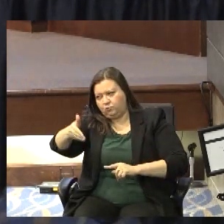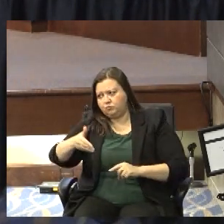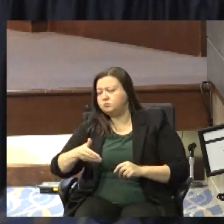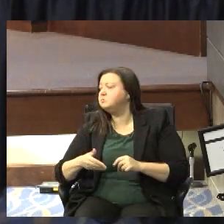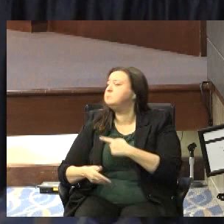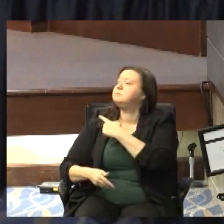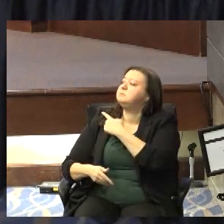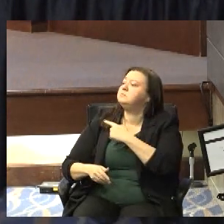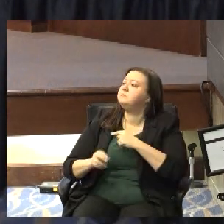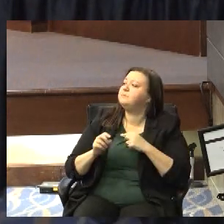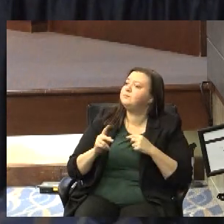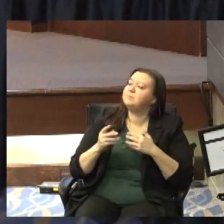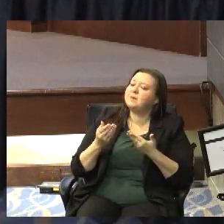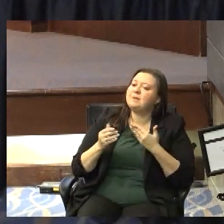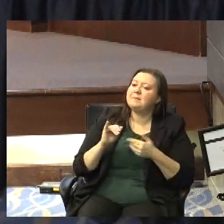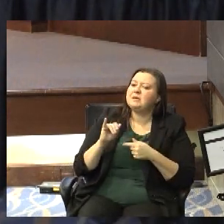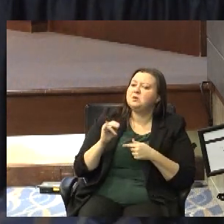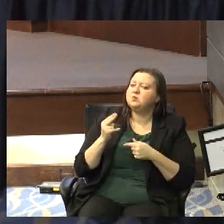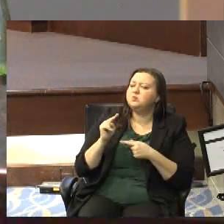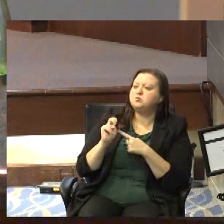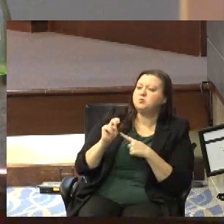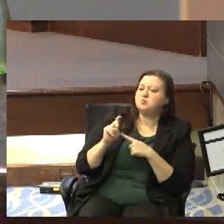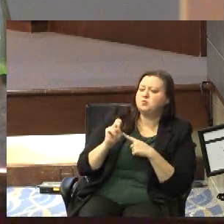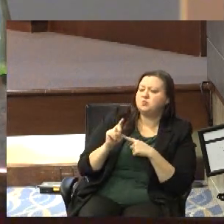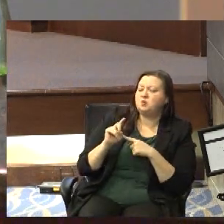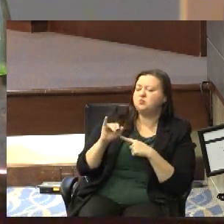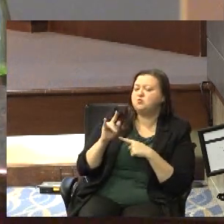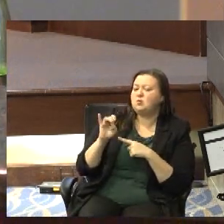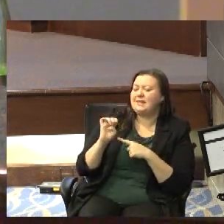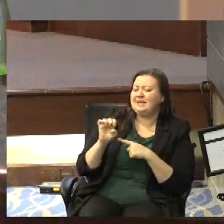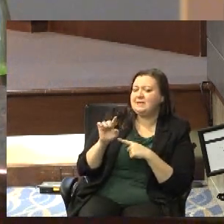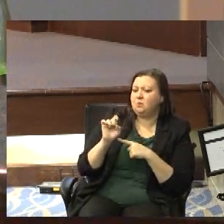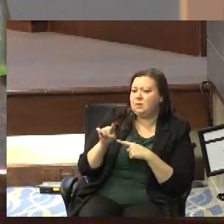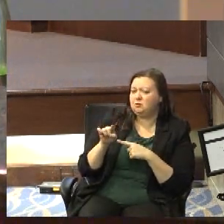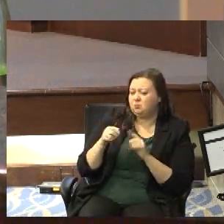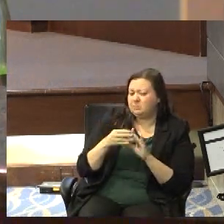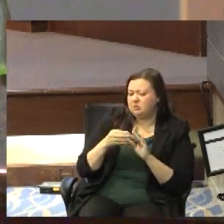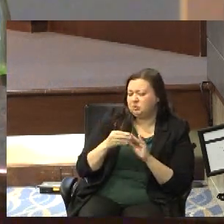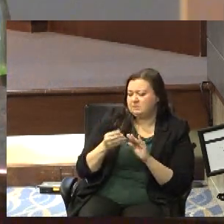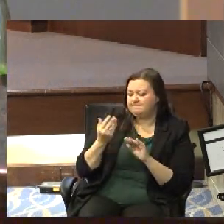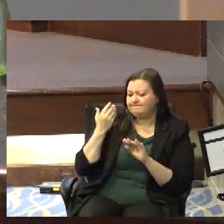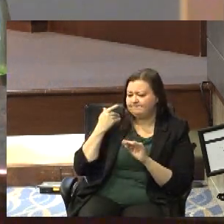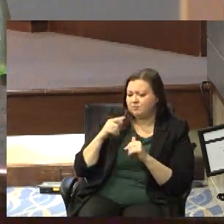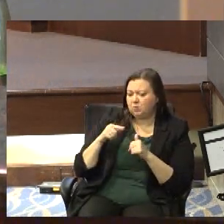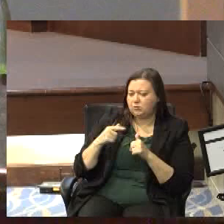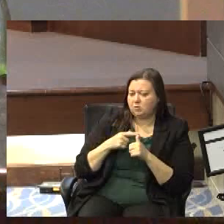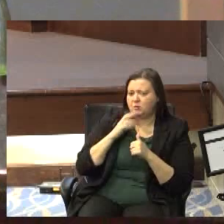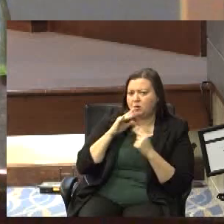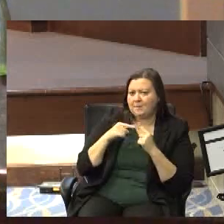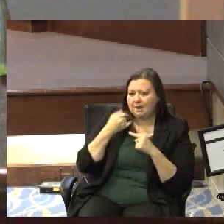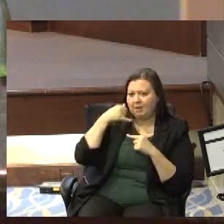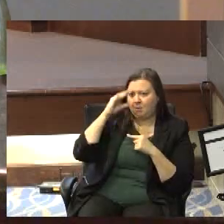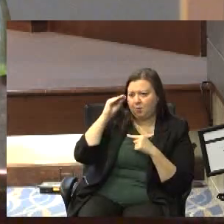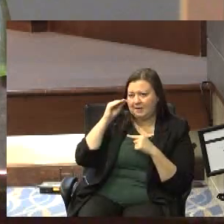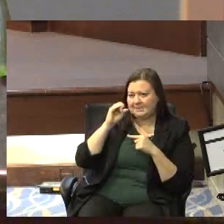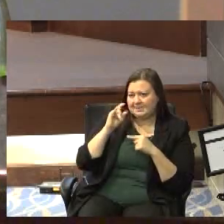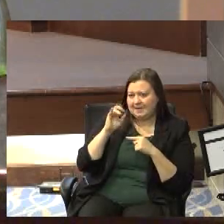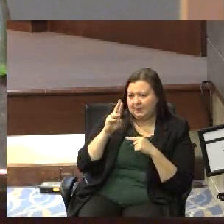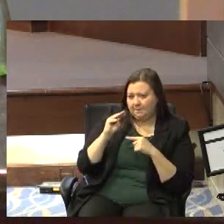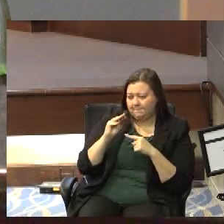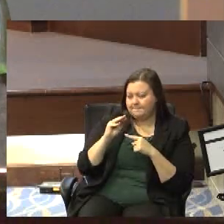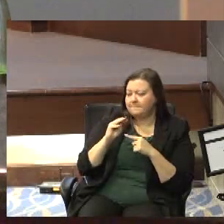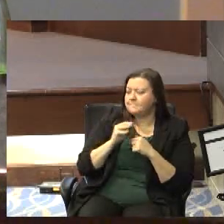And this may be a Julie question. They mentioned in your intro Cowboy Stadium. So was Arlington